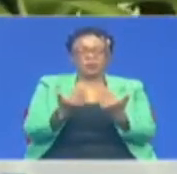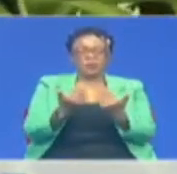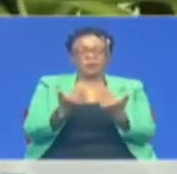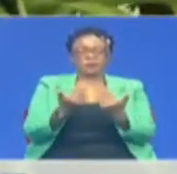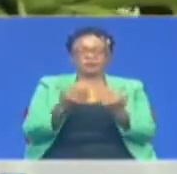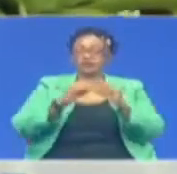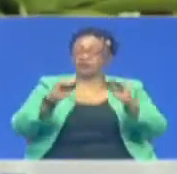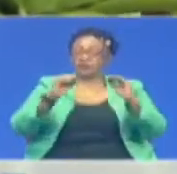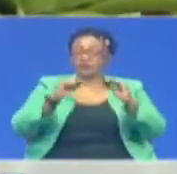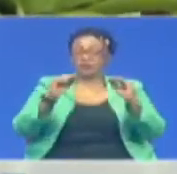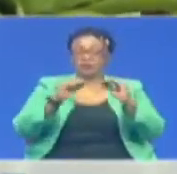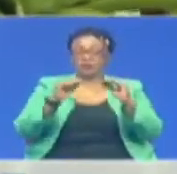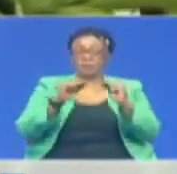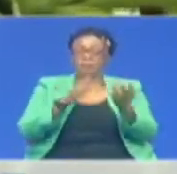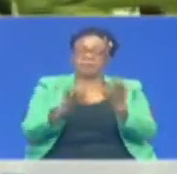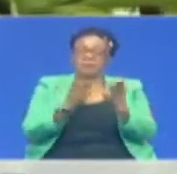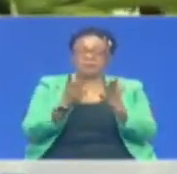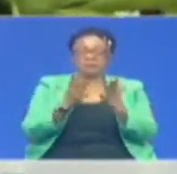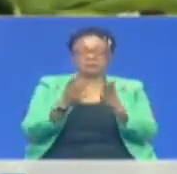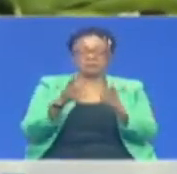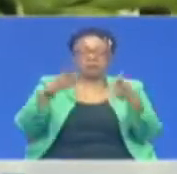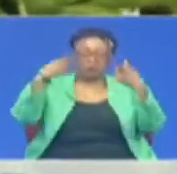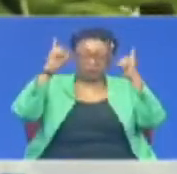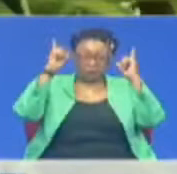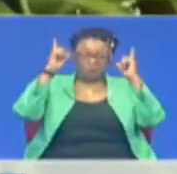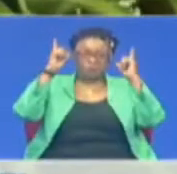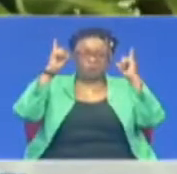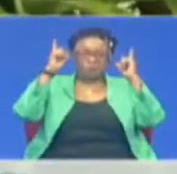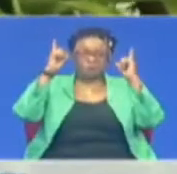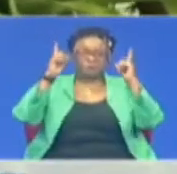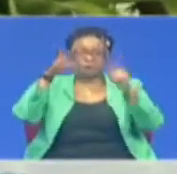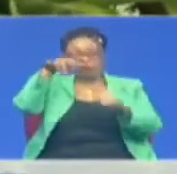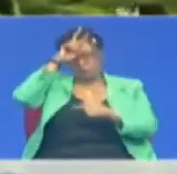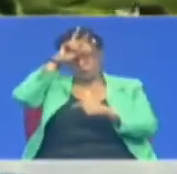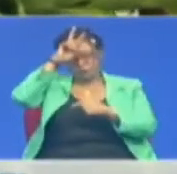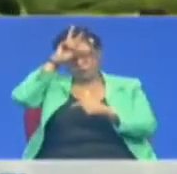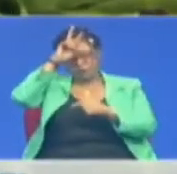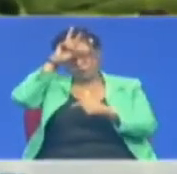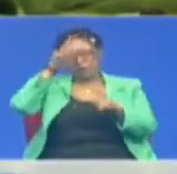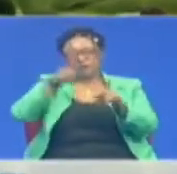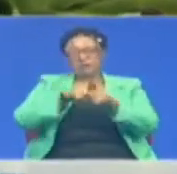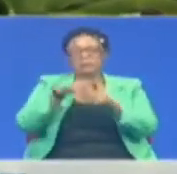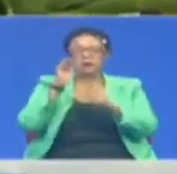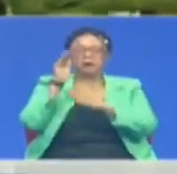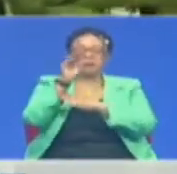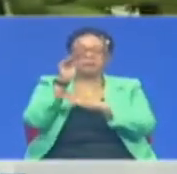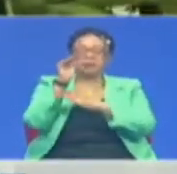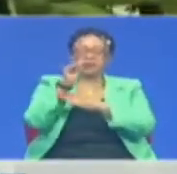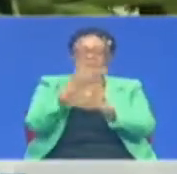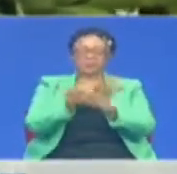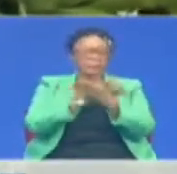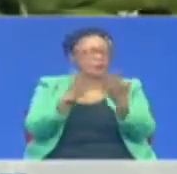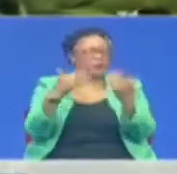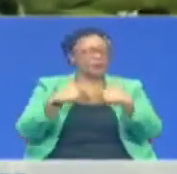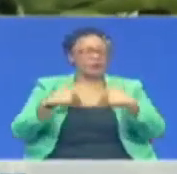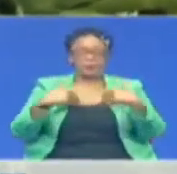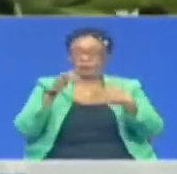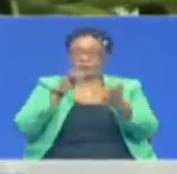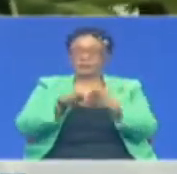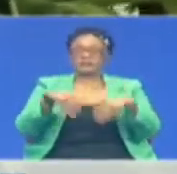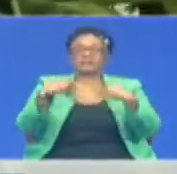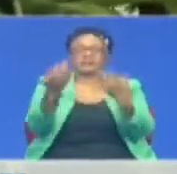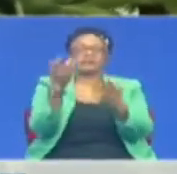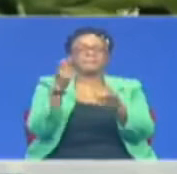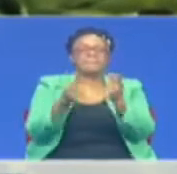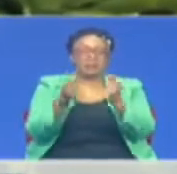the training, the dairy cow, we are looking at the dairy goat, and we are looking at the camels. So any animal that gives milk, we